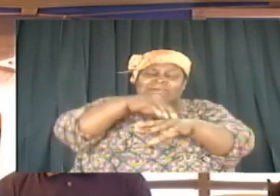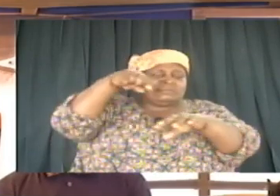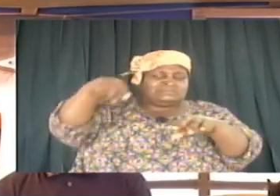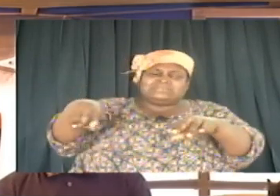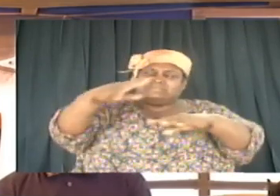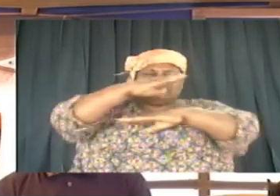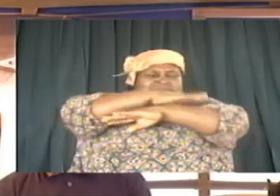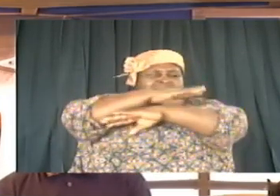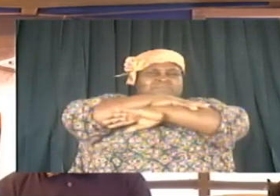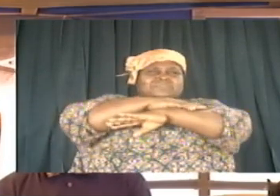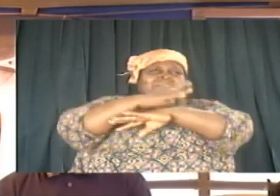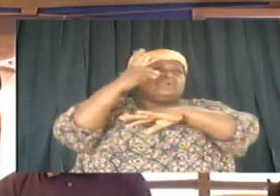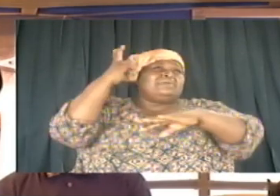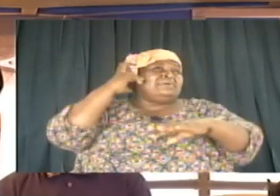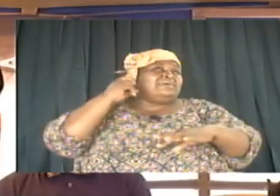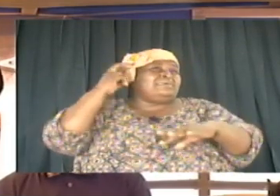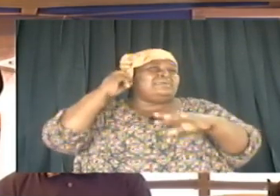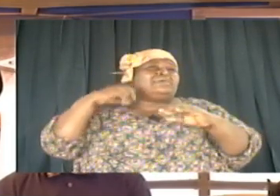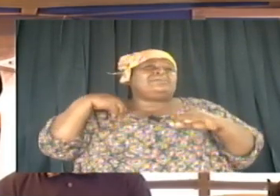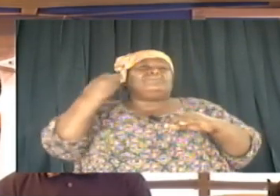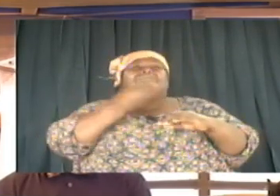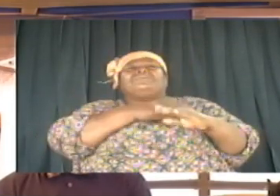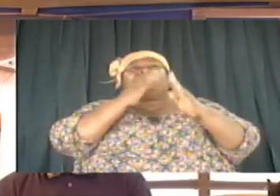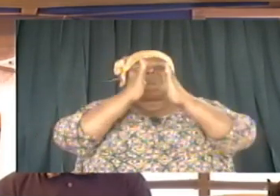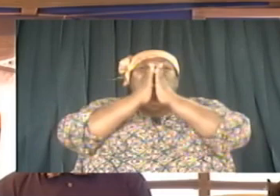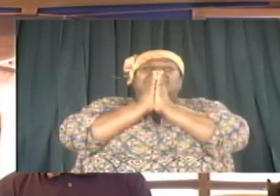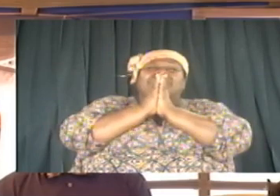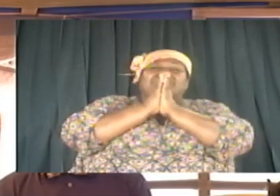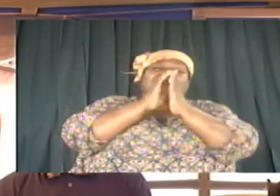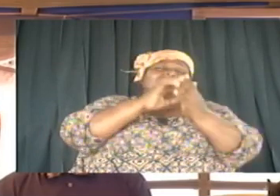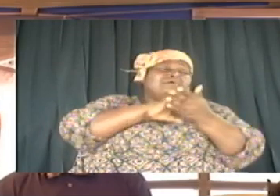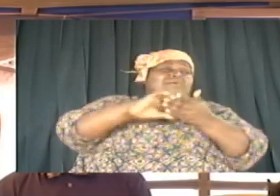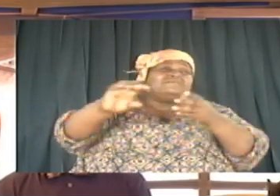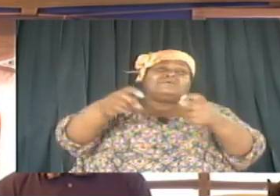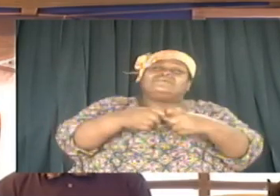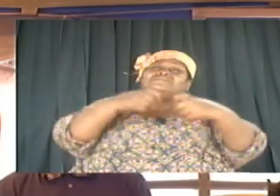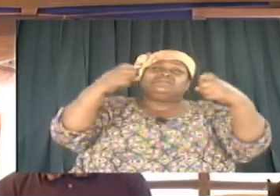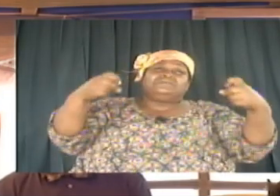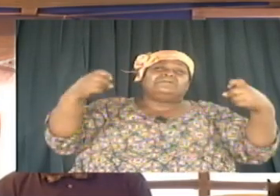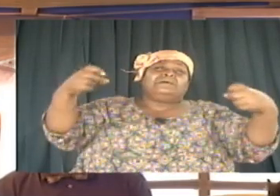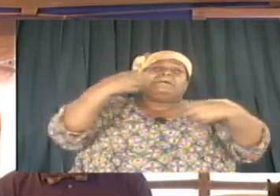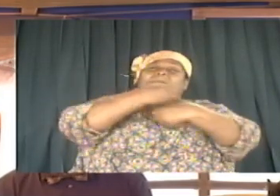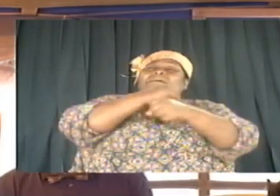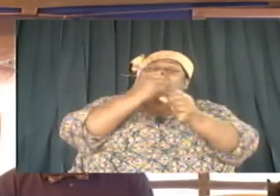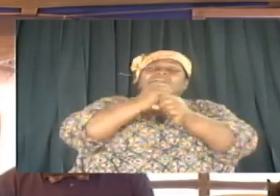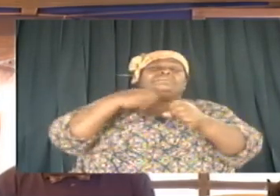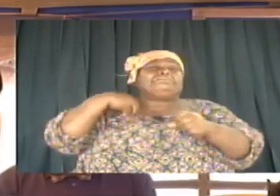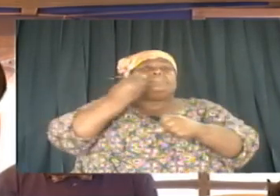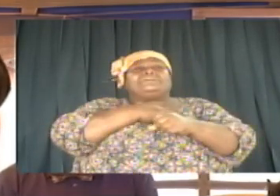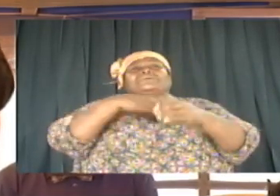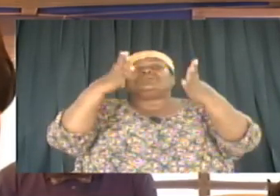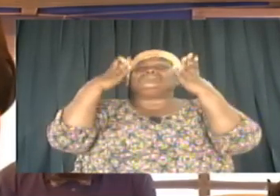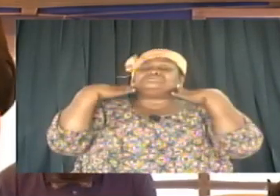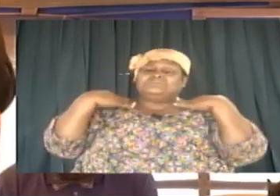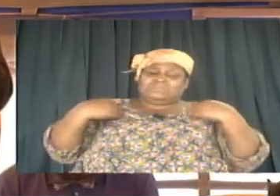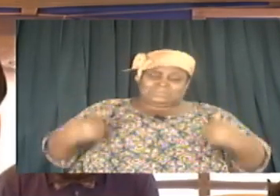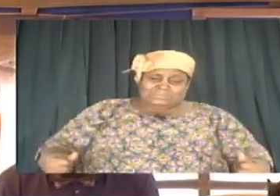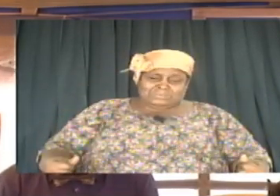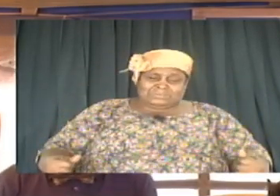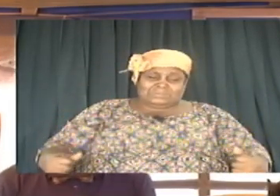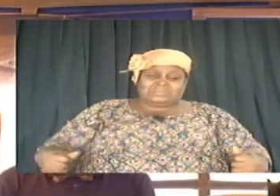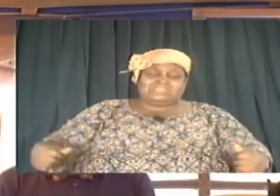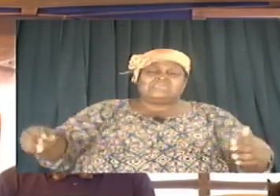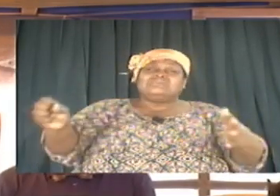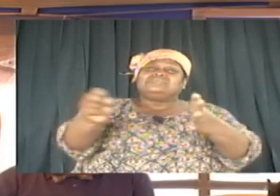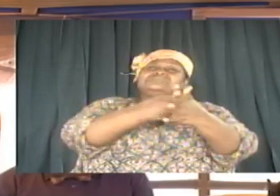our cry. Forgive our sins. Make us whole. The song, and we